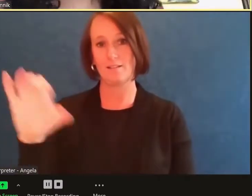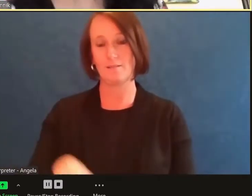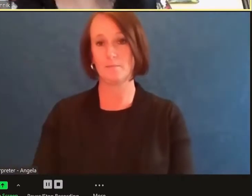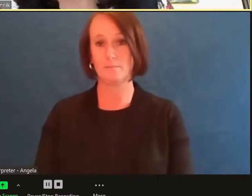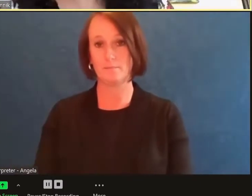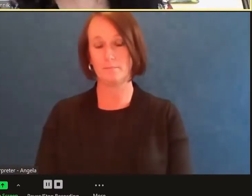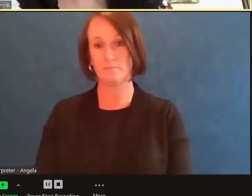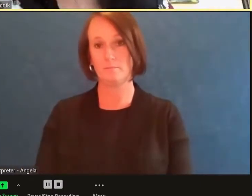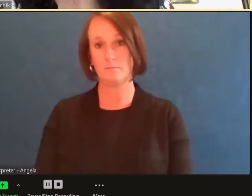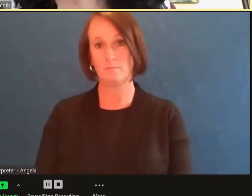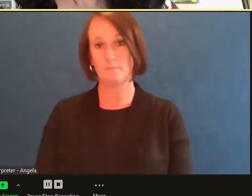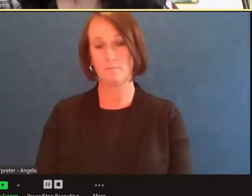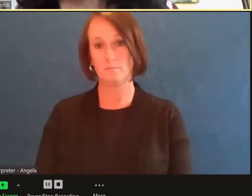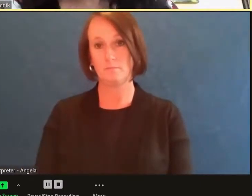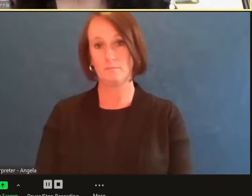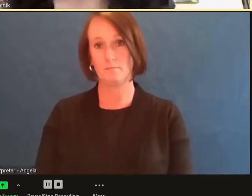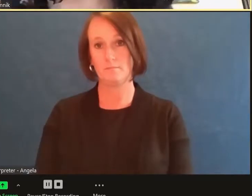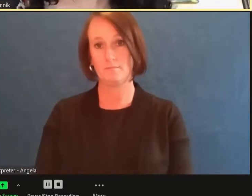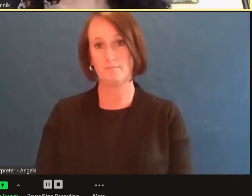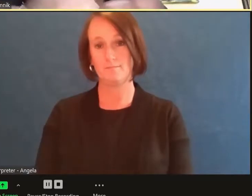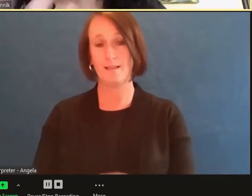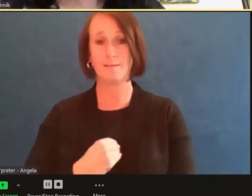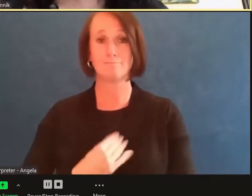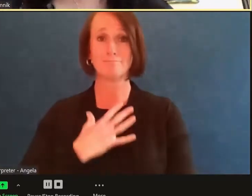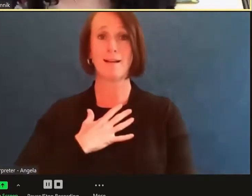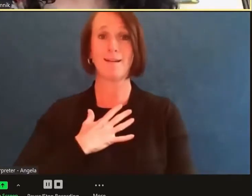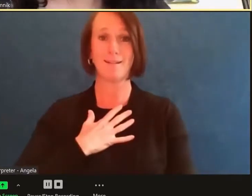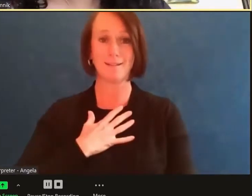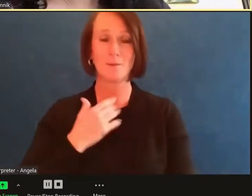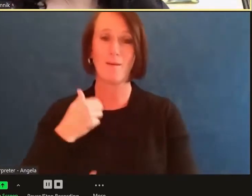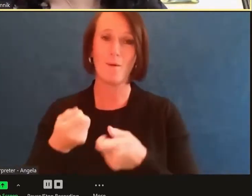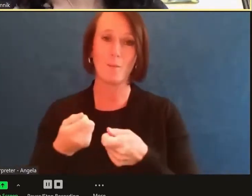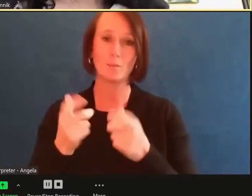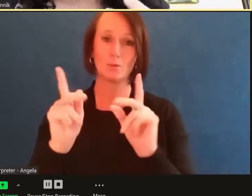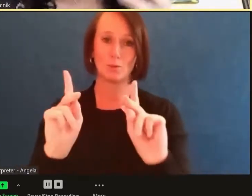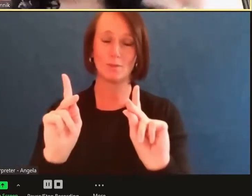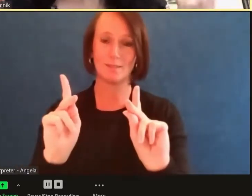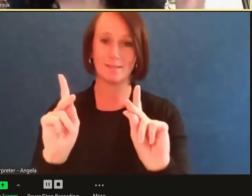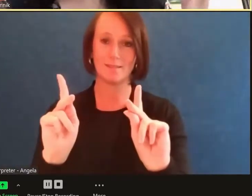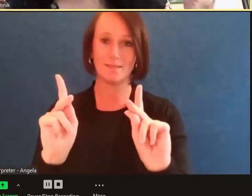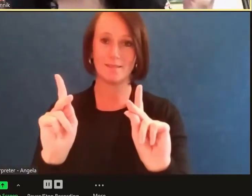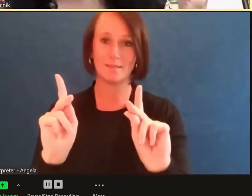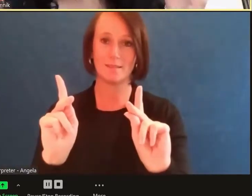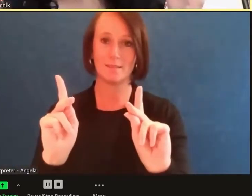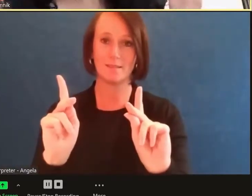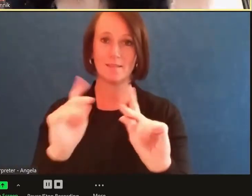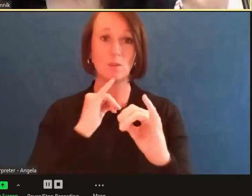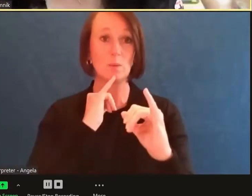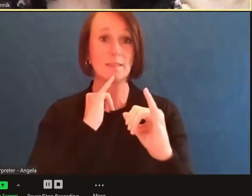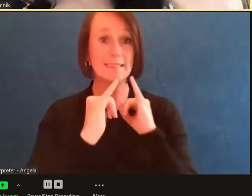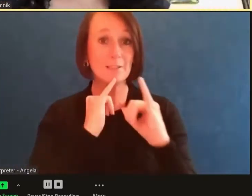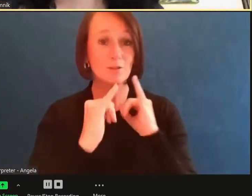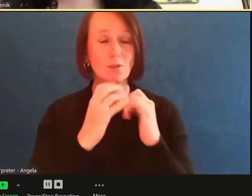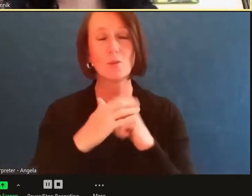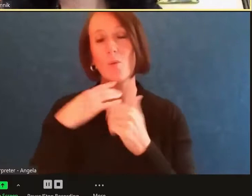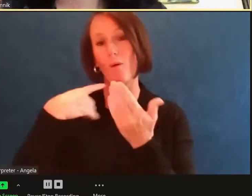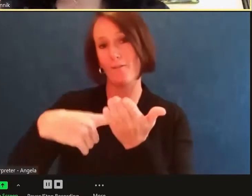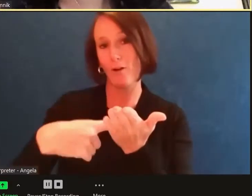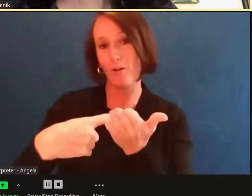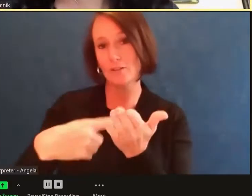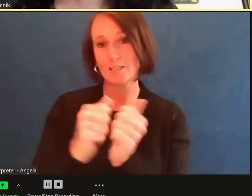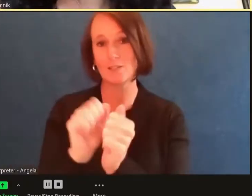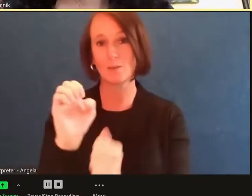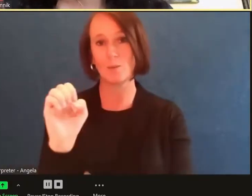want to say honestly how delighted that I am to have this opportunity to interview, have a conversation with